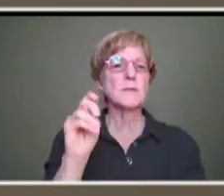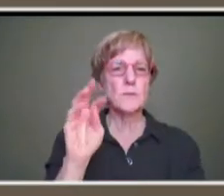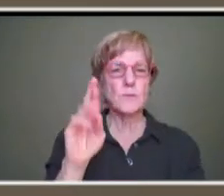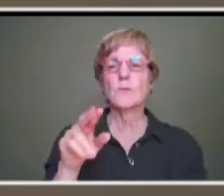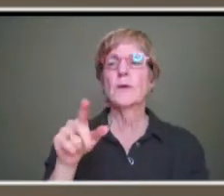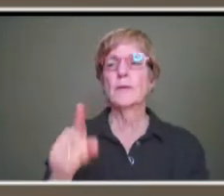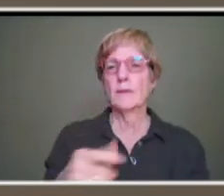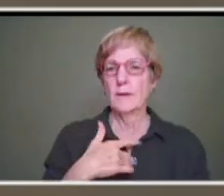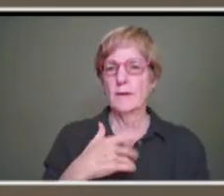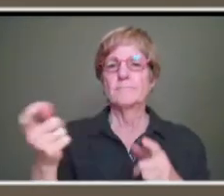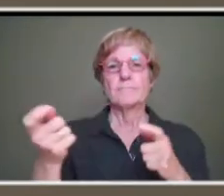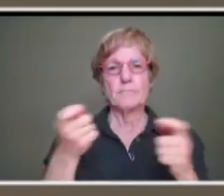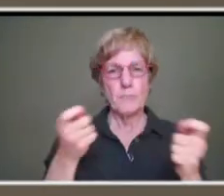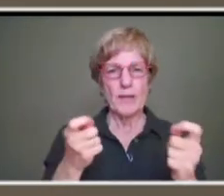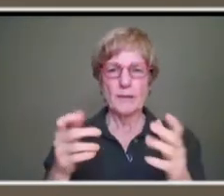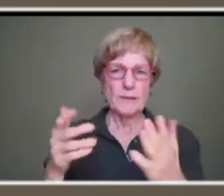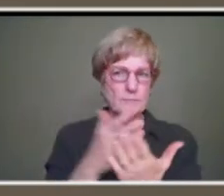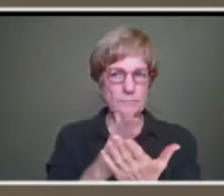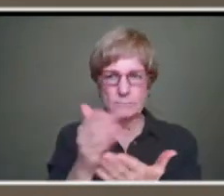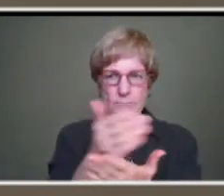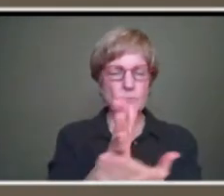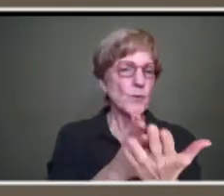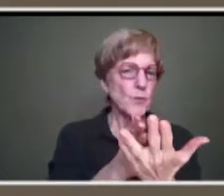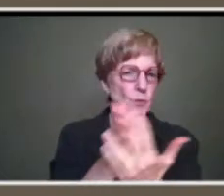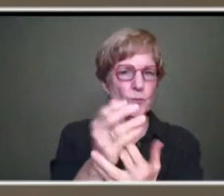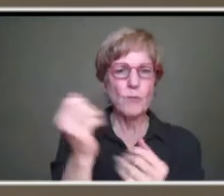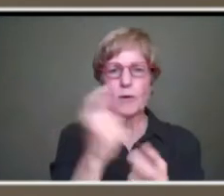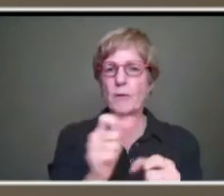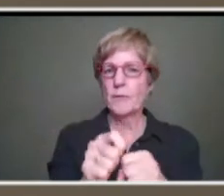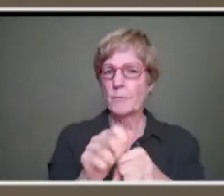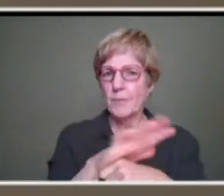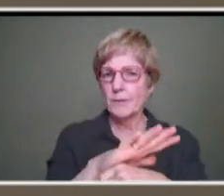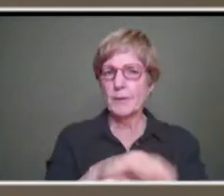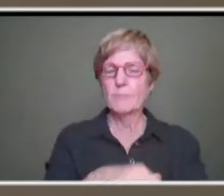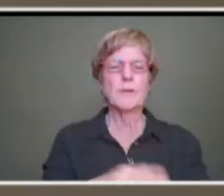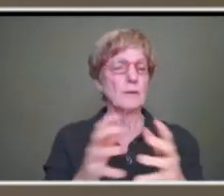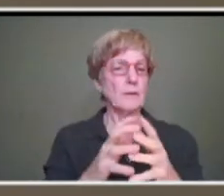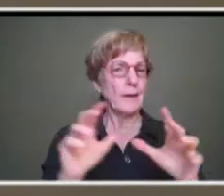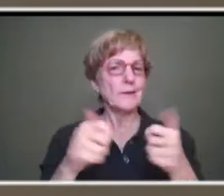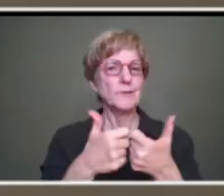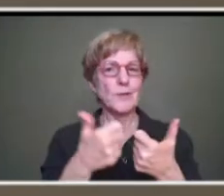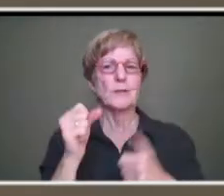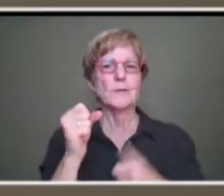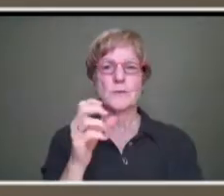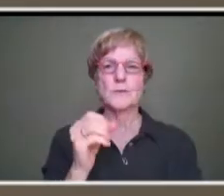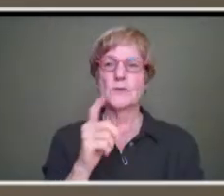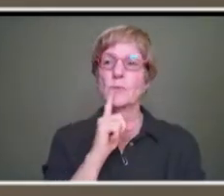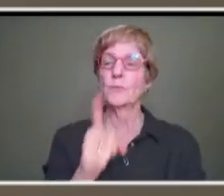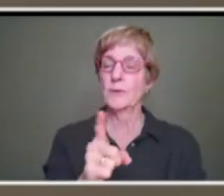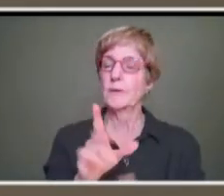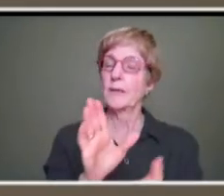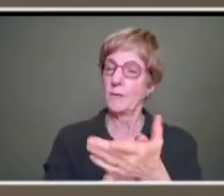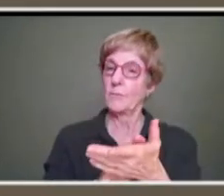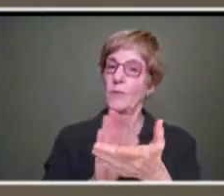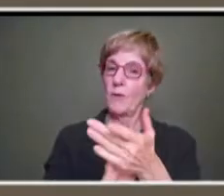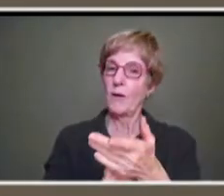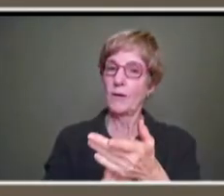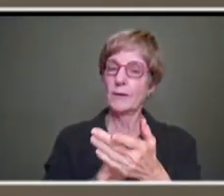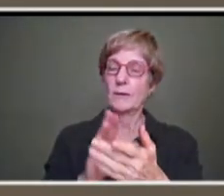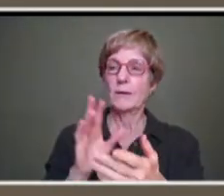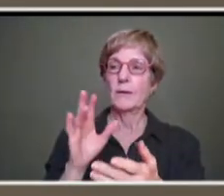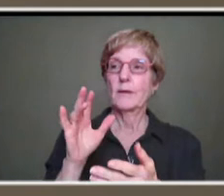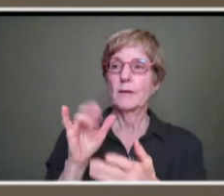have managed their way through the pandemic and they've had a lot of challenges so really applaud the fact that